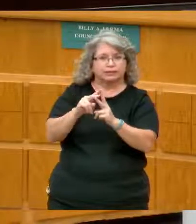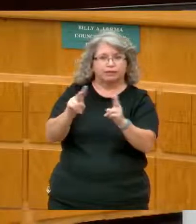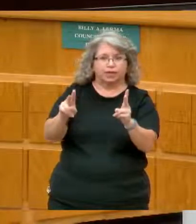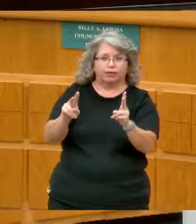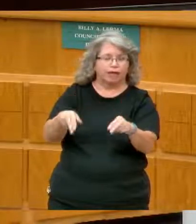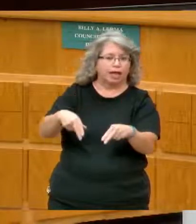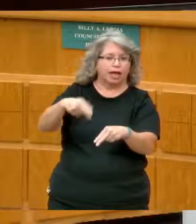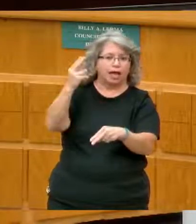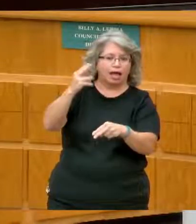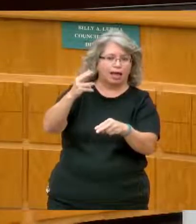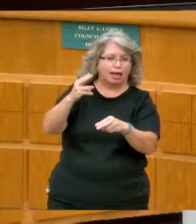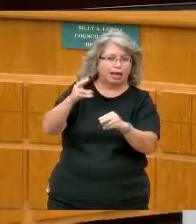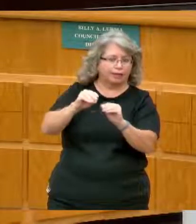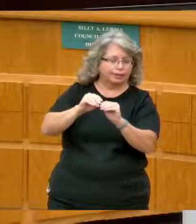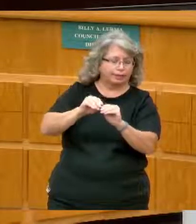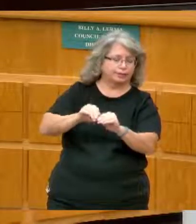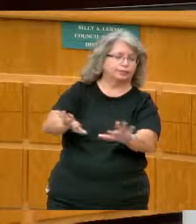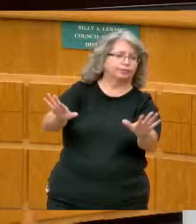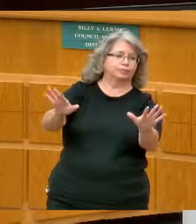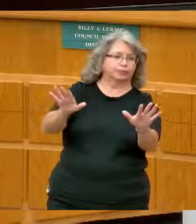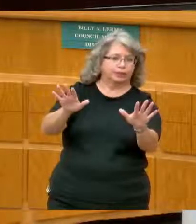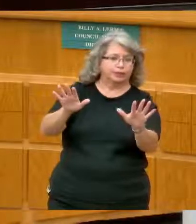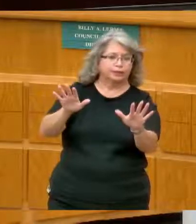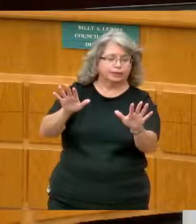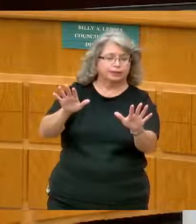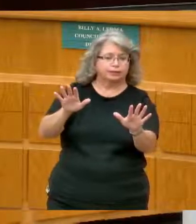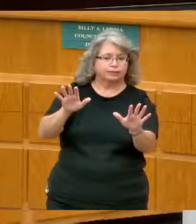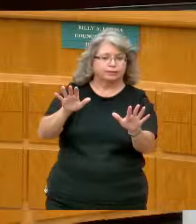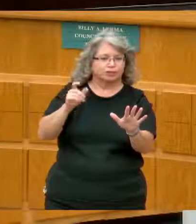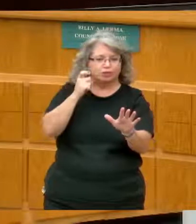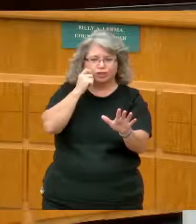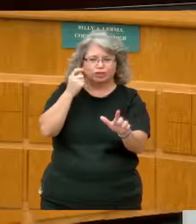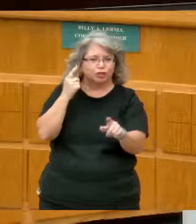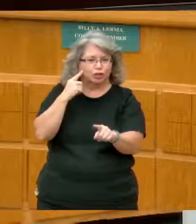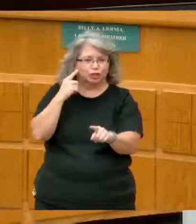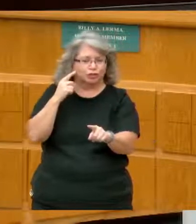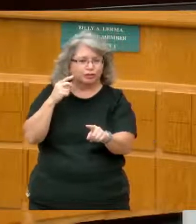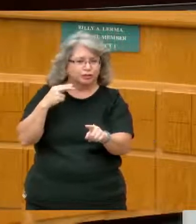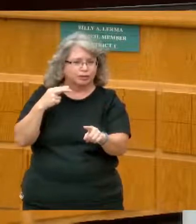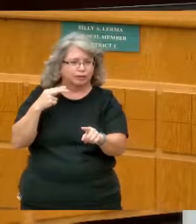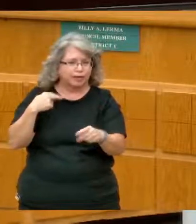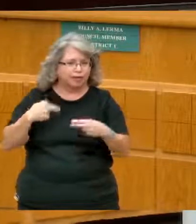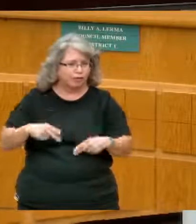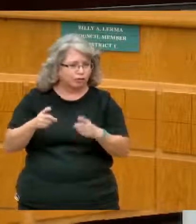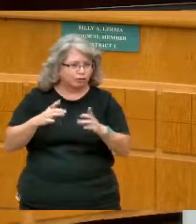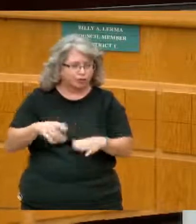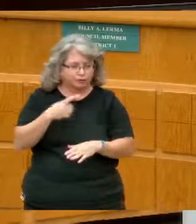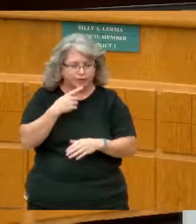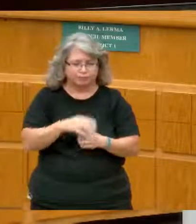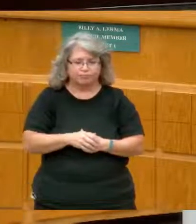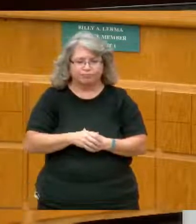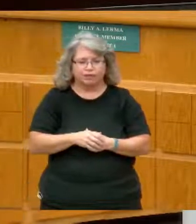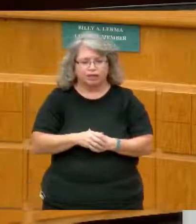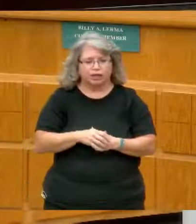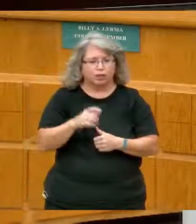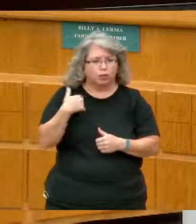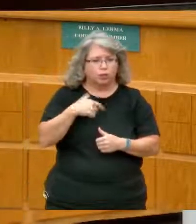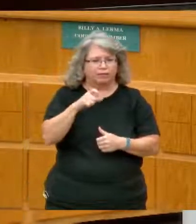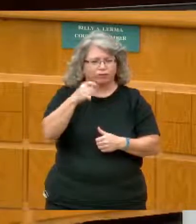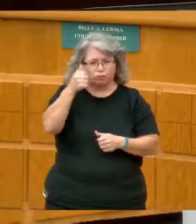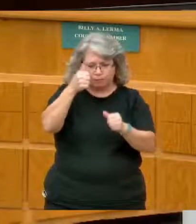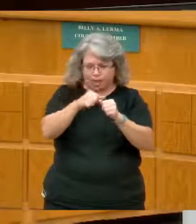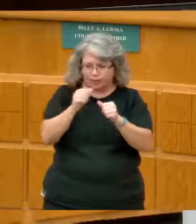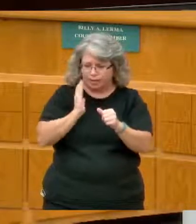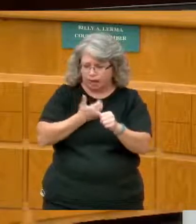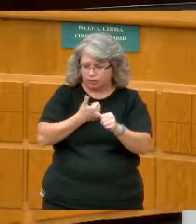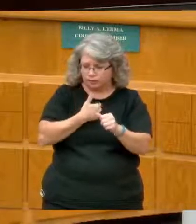of Public Health articulate. And we have to remind ourselves how fast things change. It was just after Thanksgiving